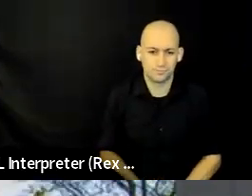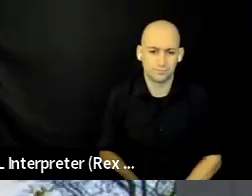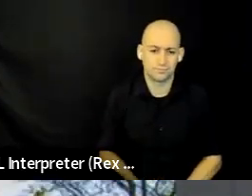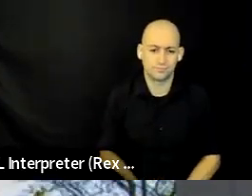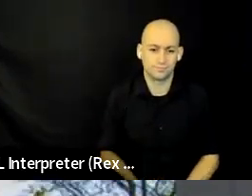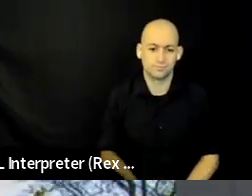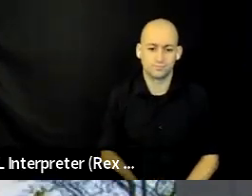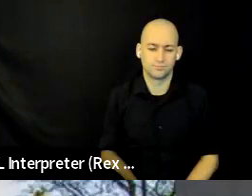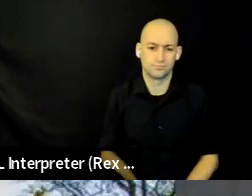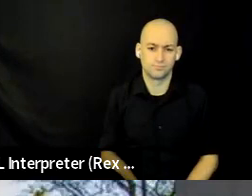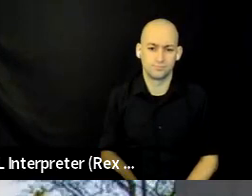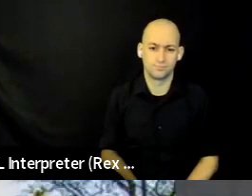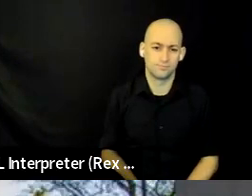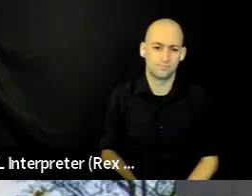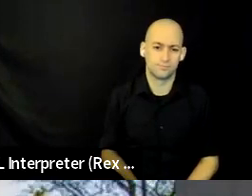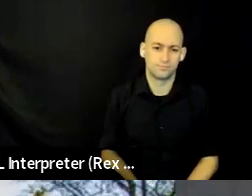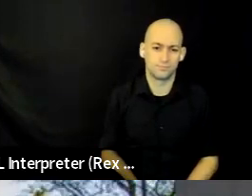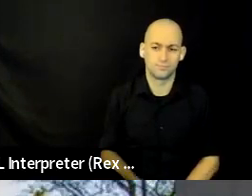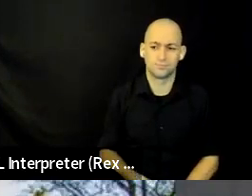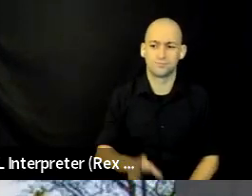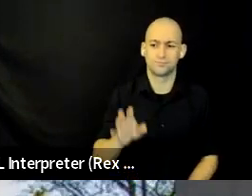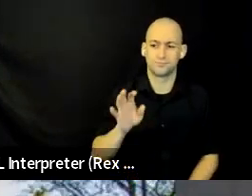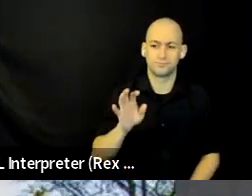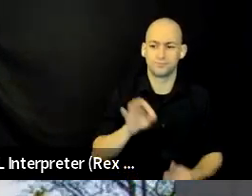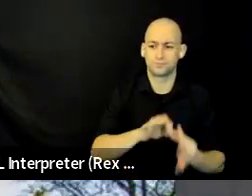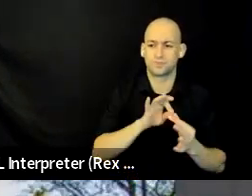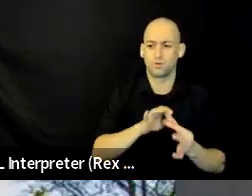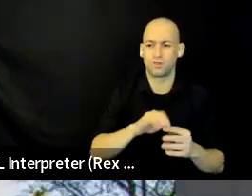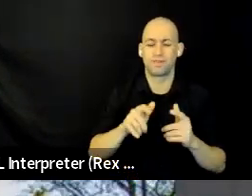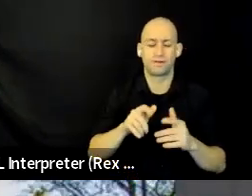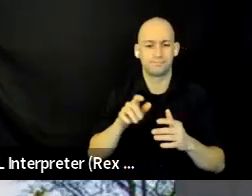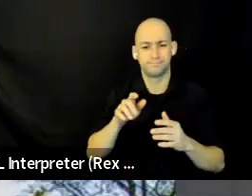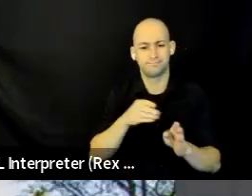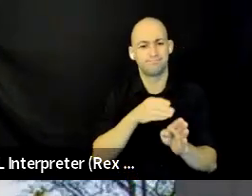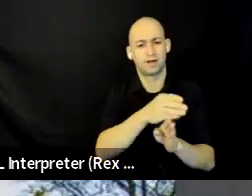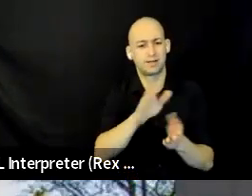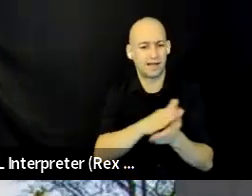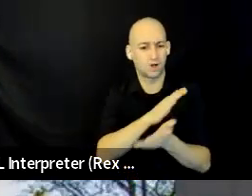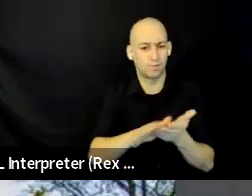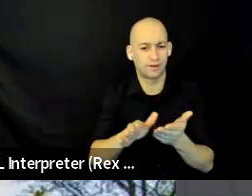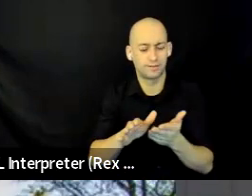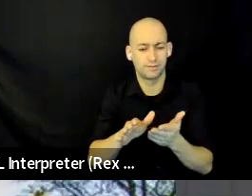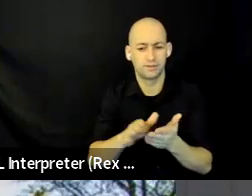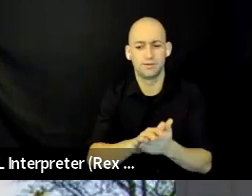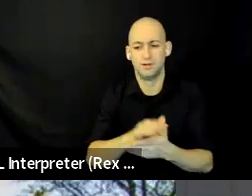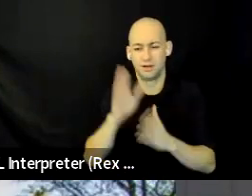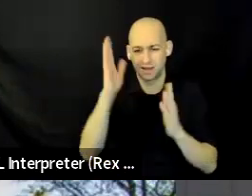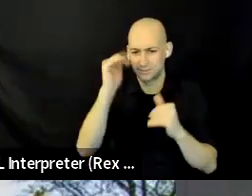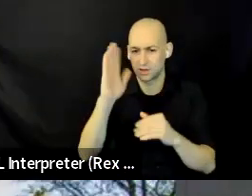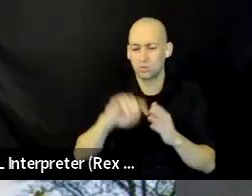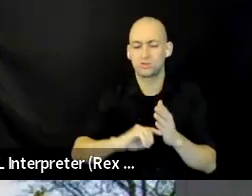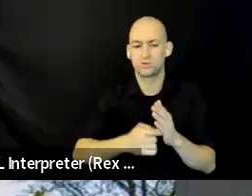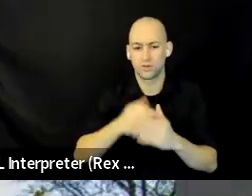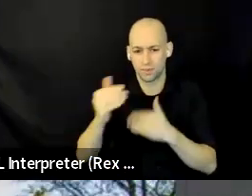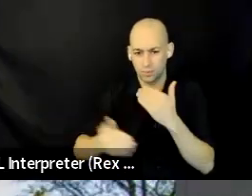As it relates to the main document and metrics, you can expect that the department will be kicking off this process in